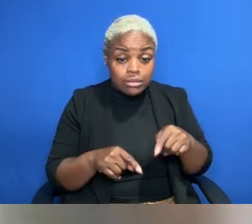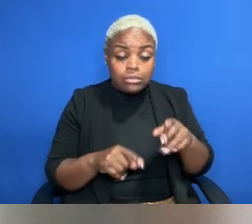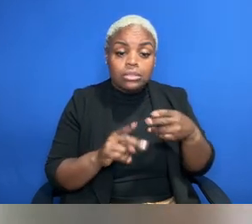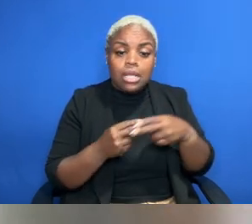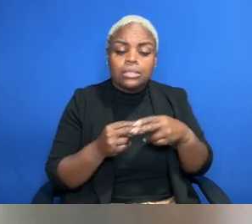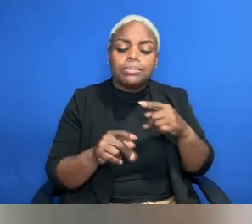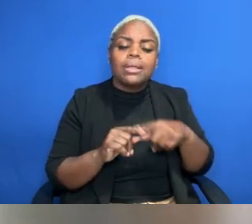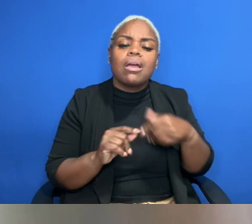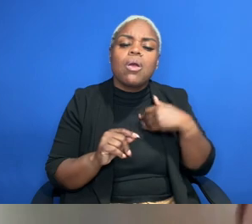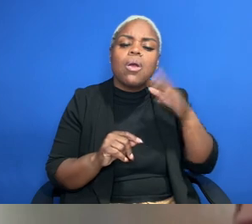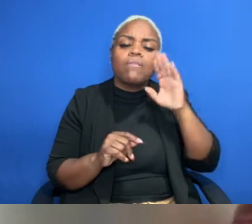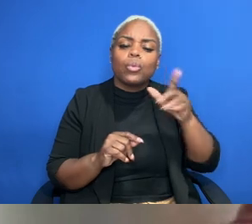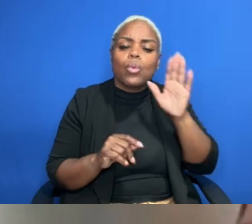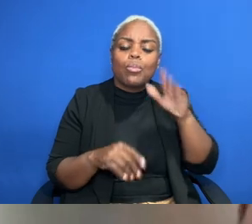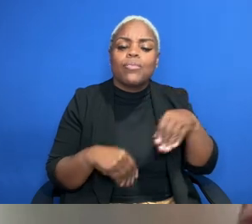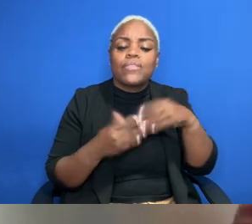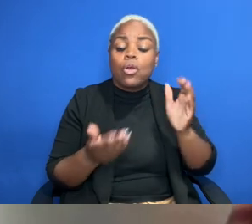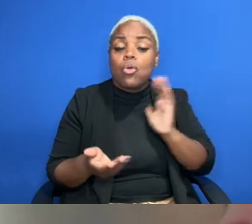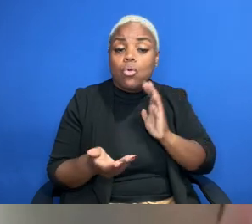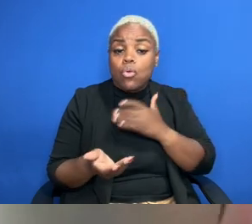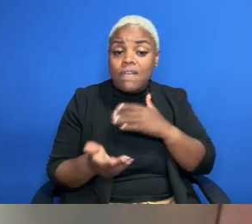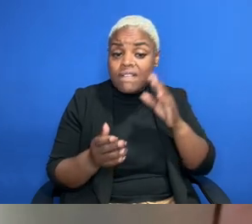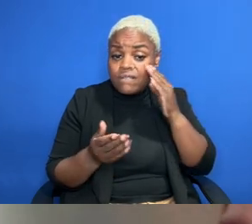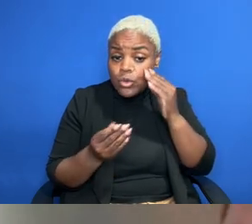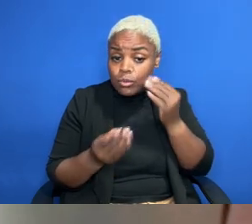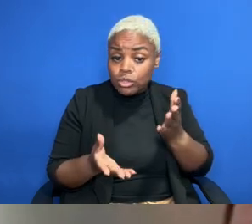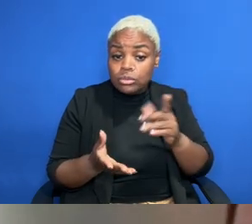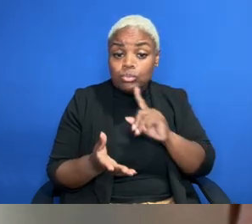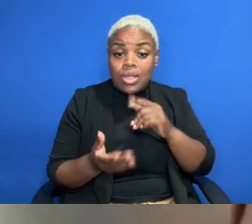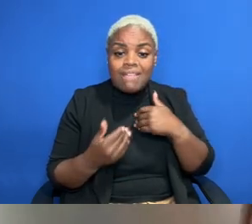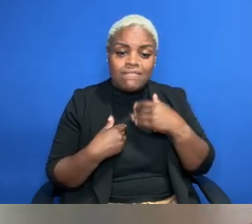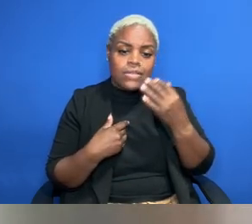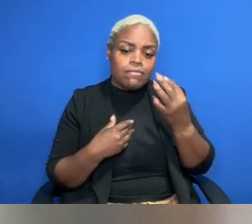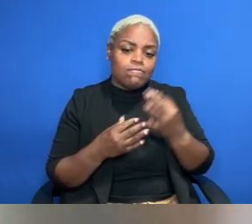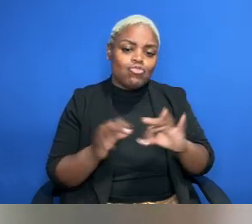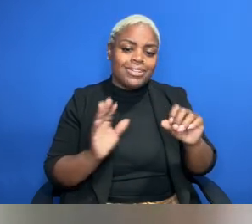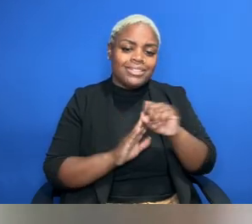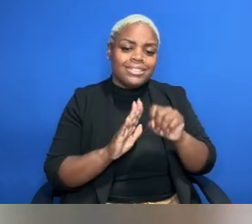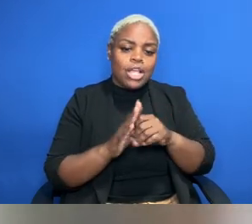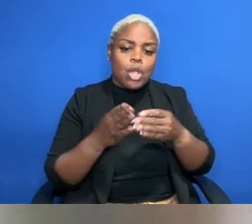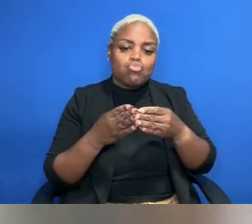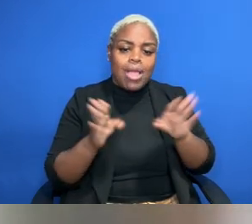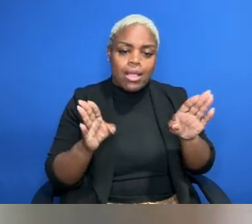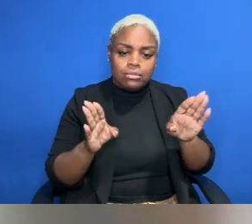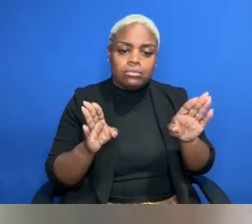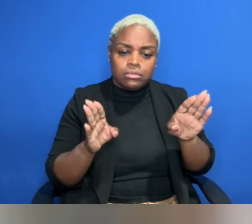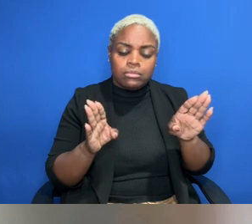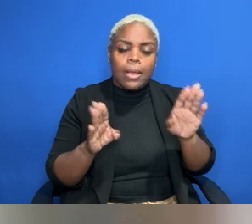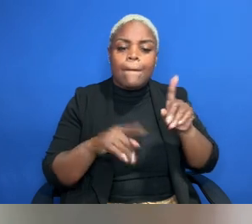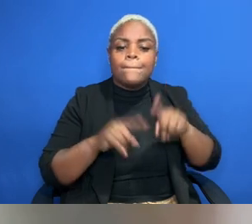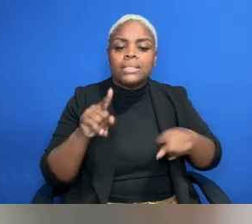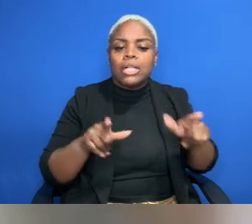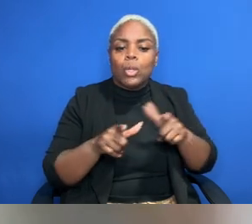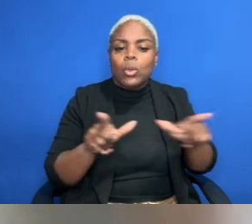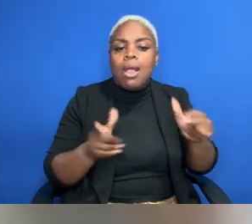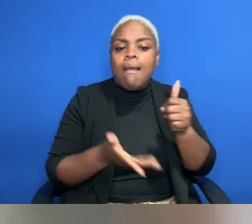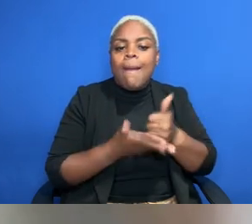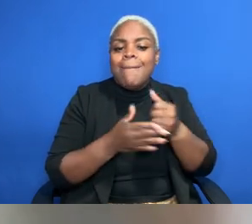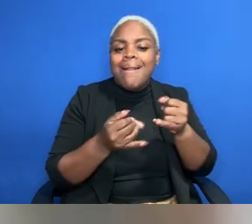doing slides, and hopefully you all will provide our information, but we have a